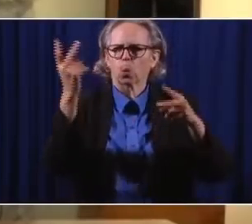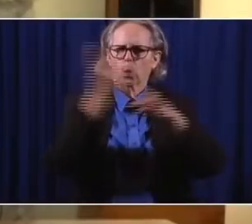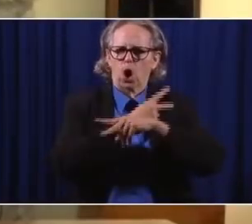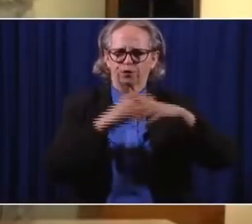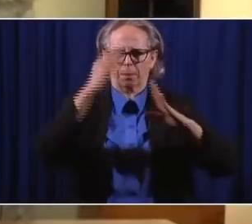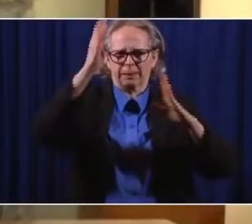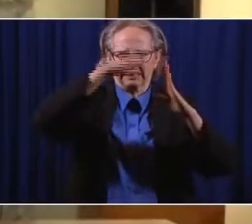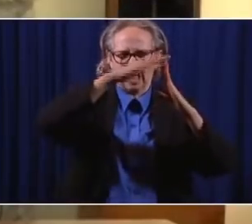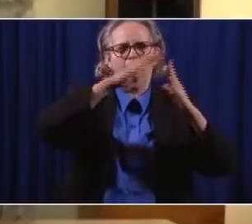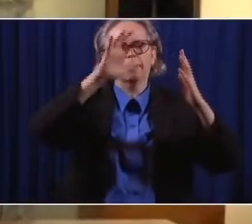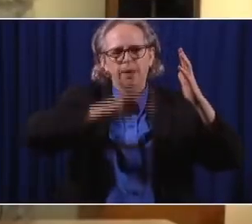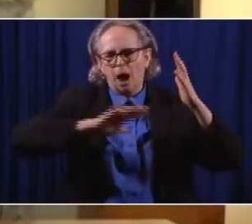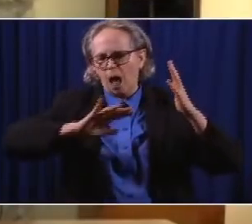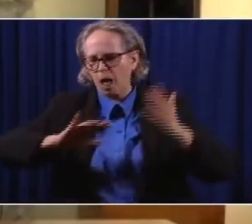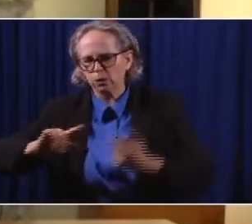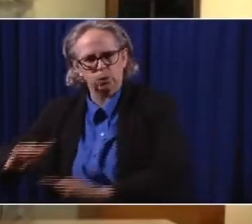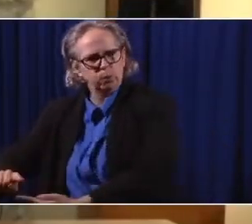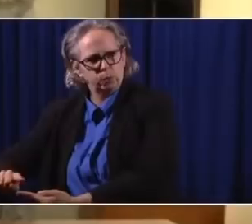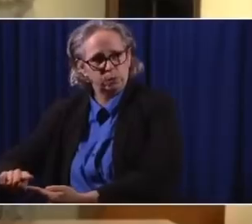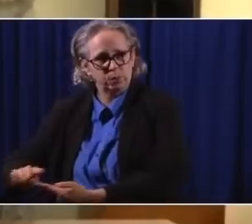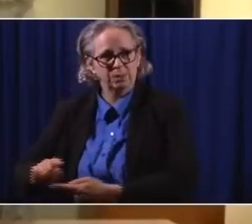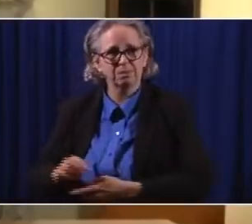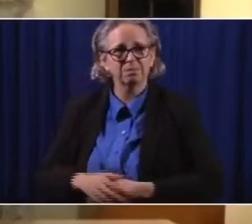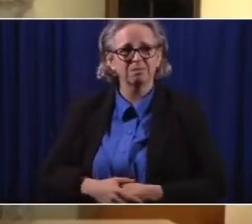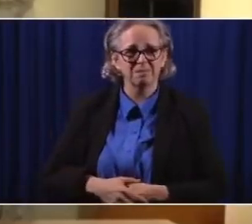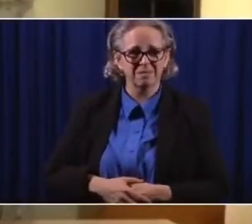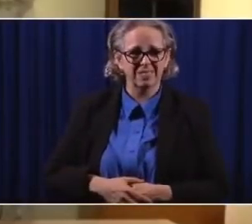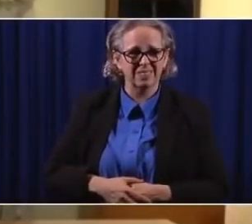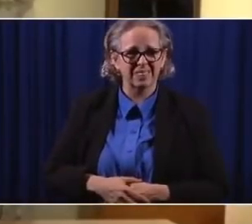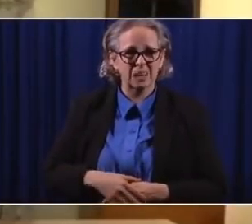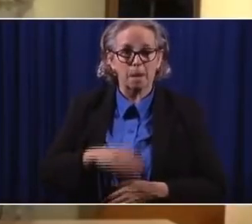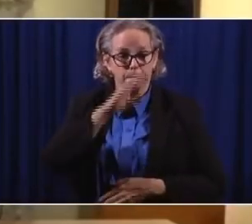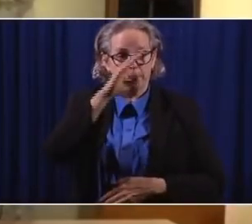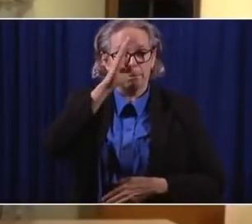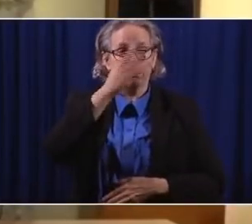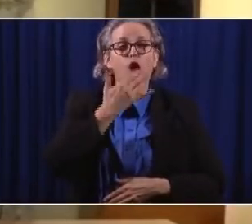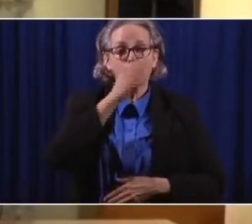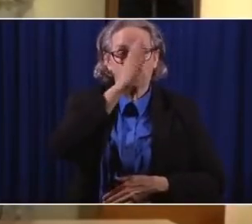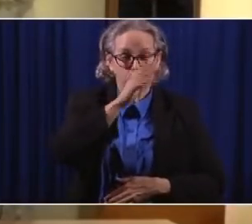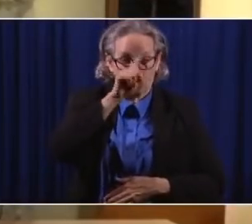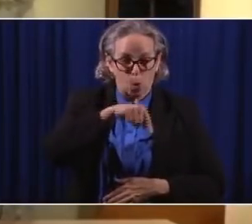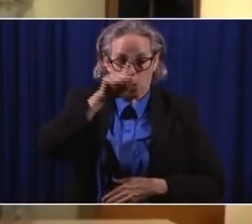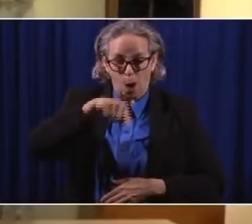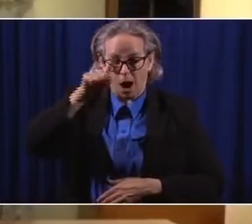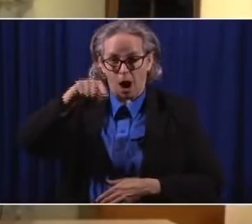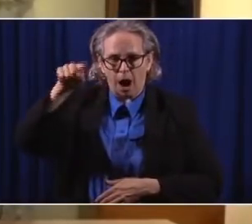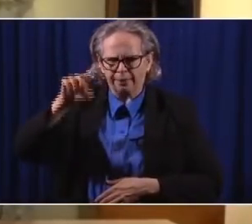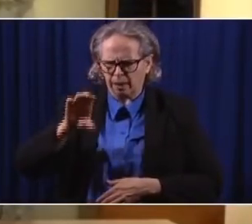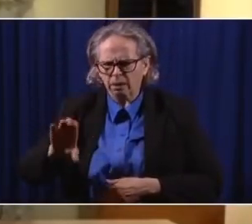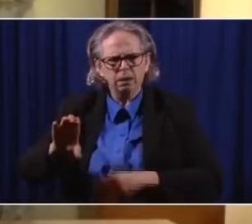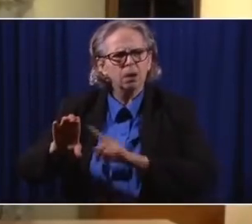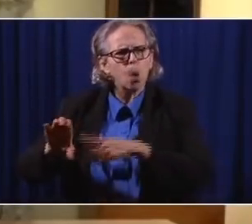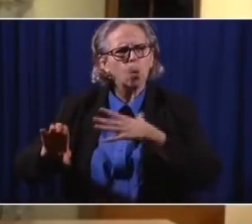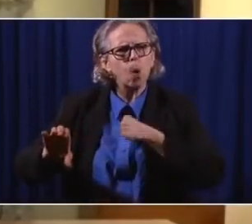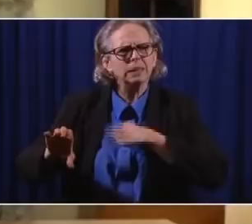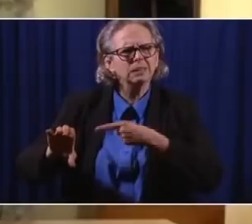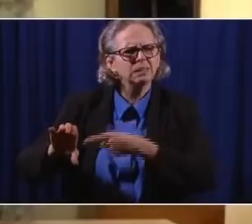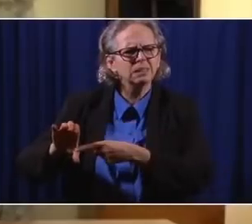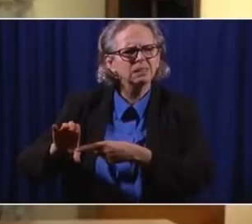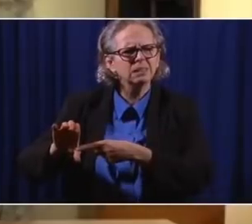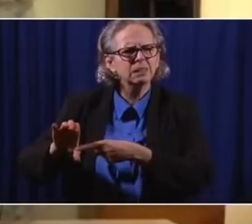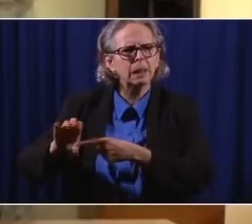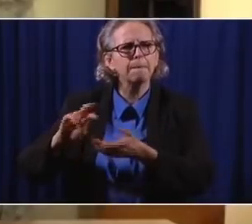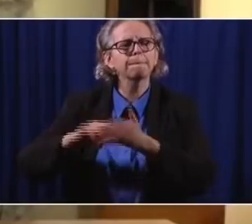the blue part continues. And the blue part, the blue shaded counties are high